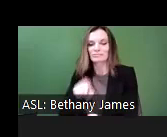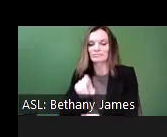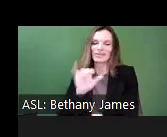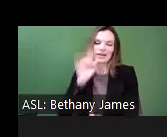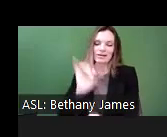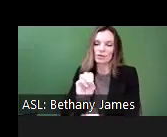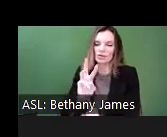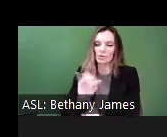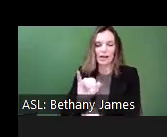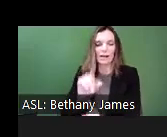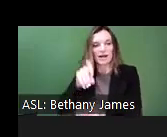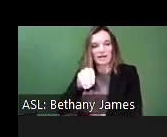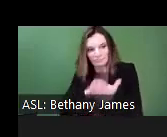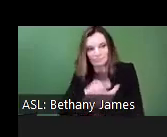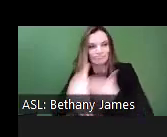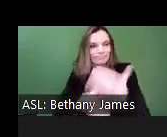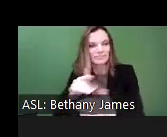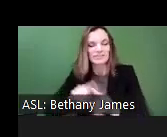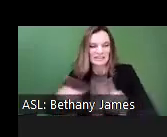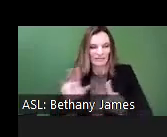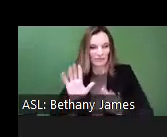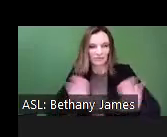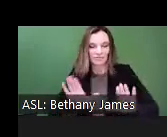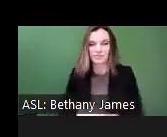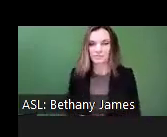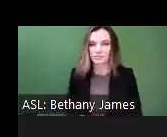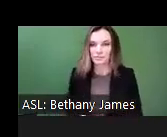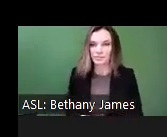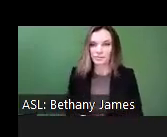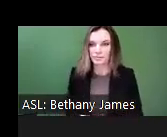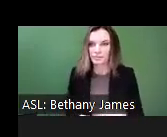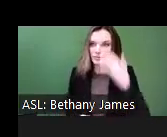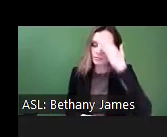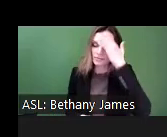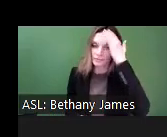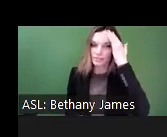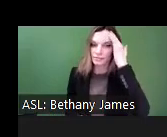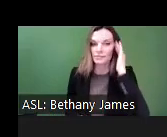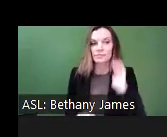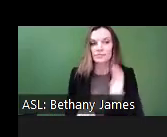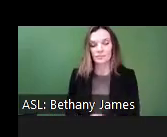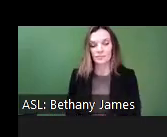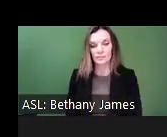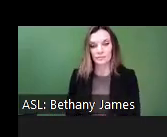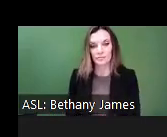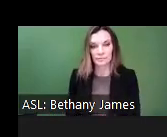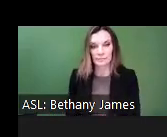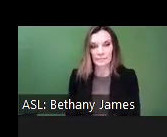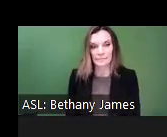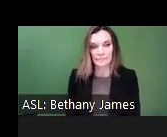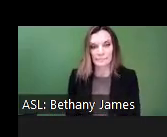Okay, so briefly, I'm going to talk about how to set aside a conviction. And when I say briefly, I mean